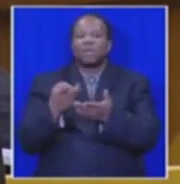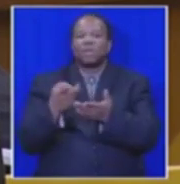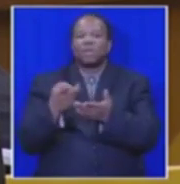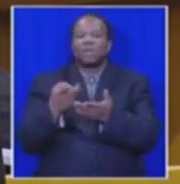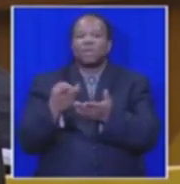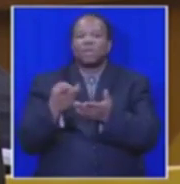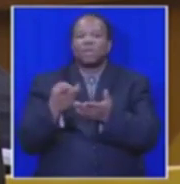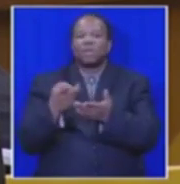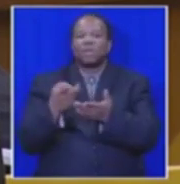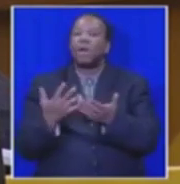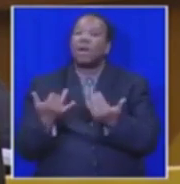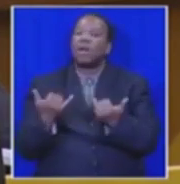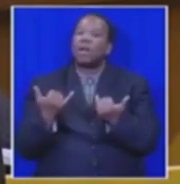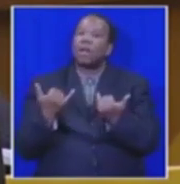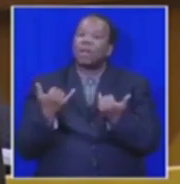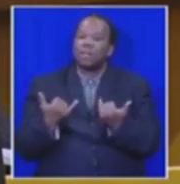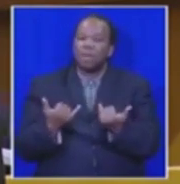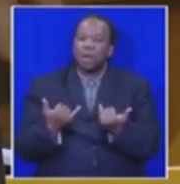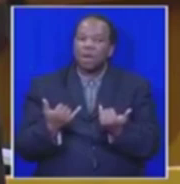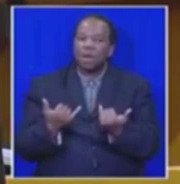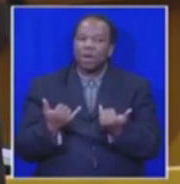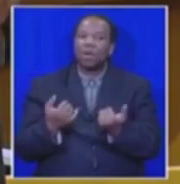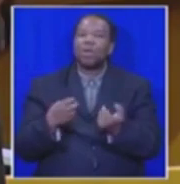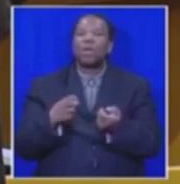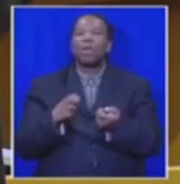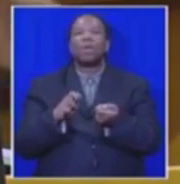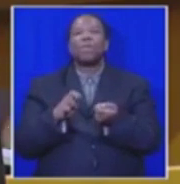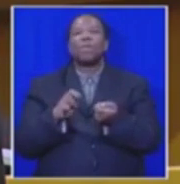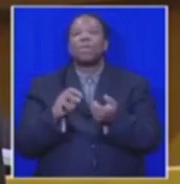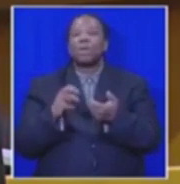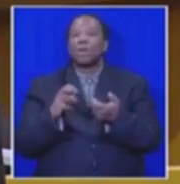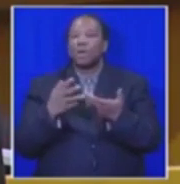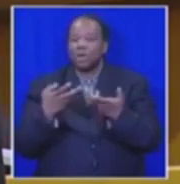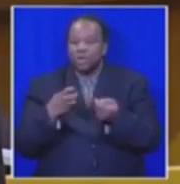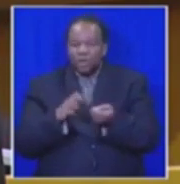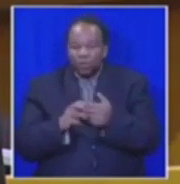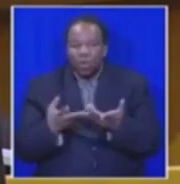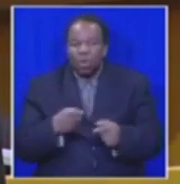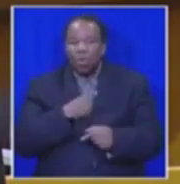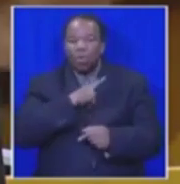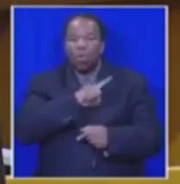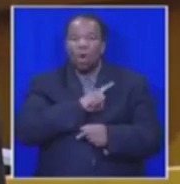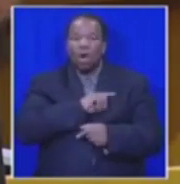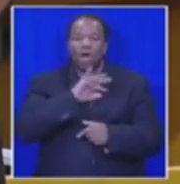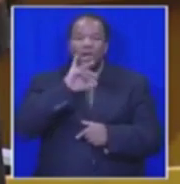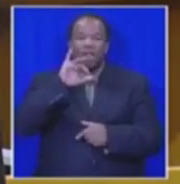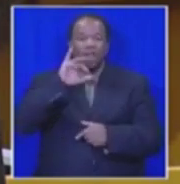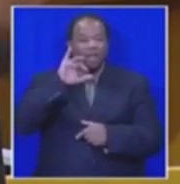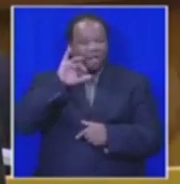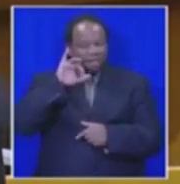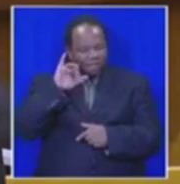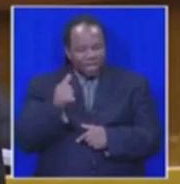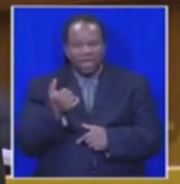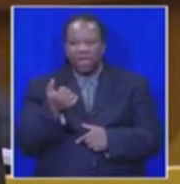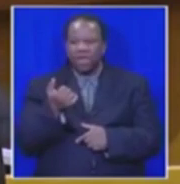that issue, and precisely because the demand is so huge because of our history, we are still dealing